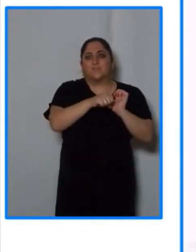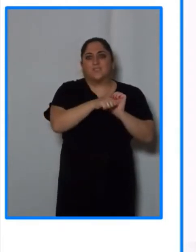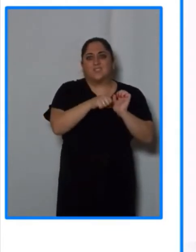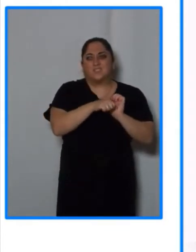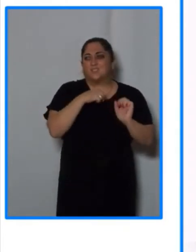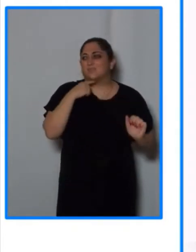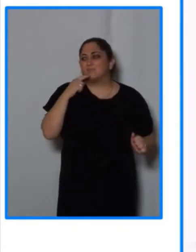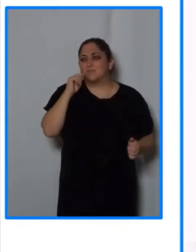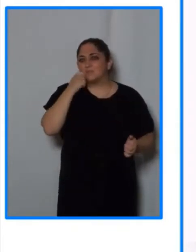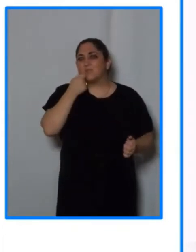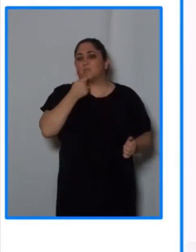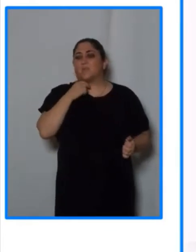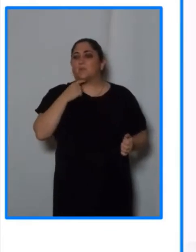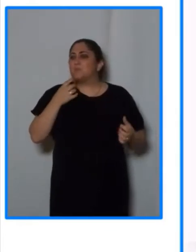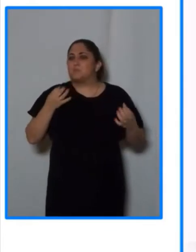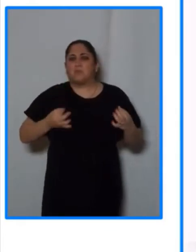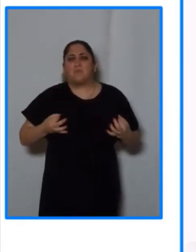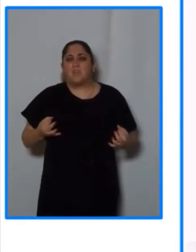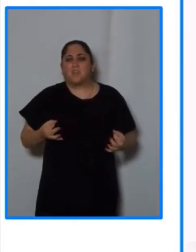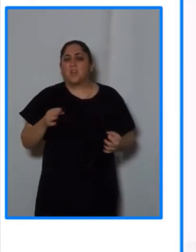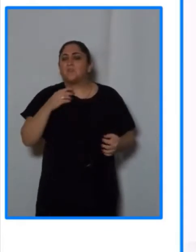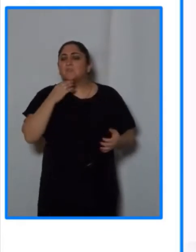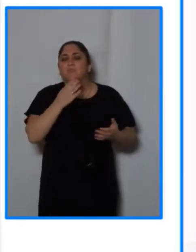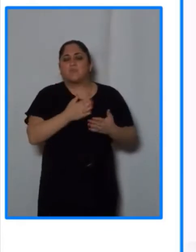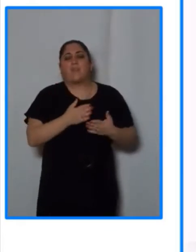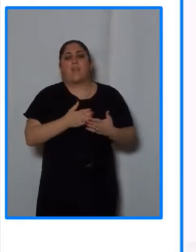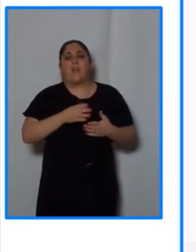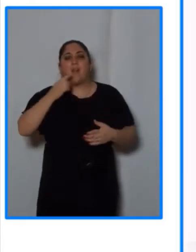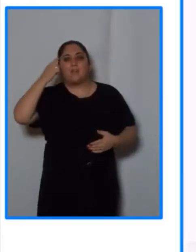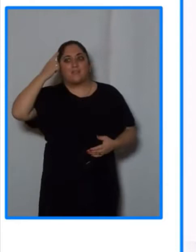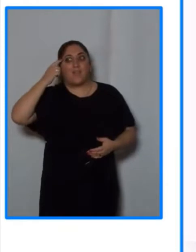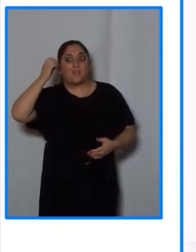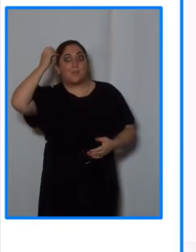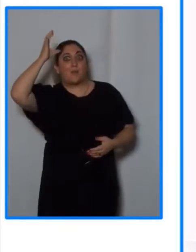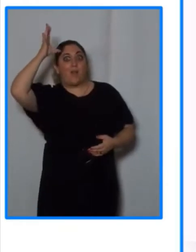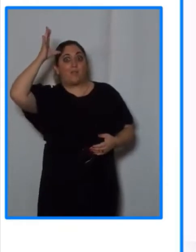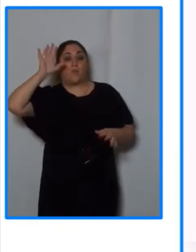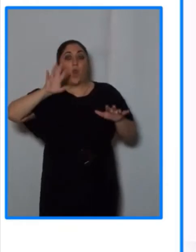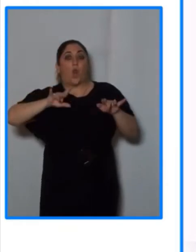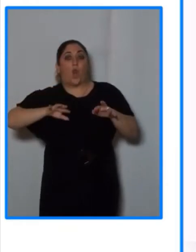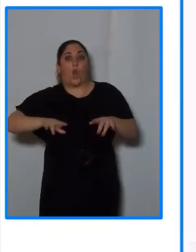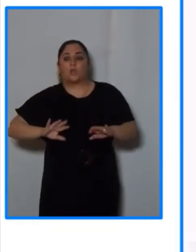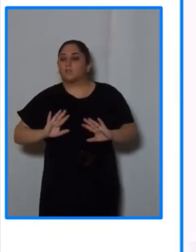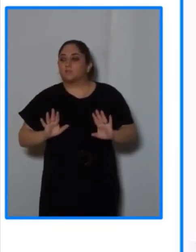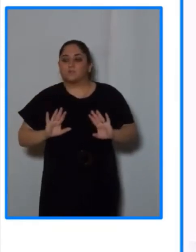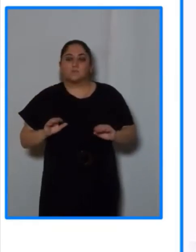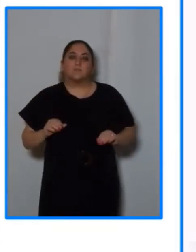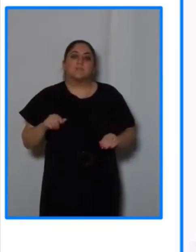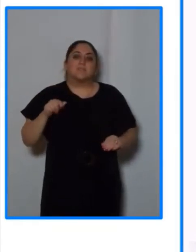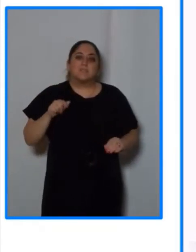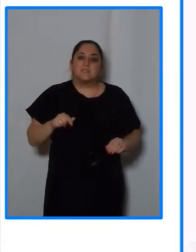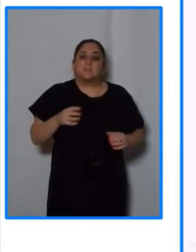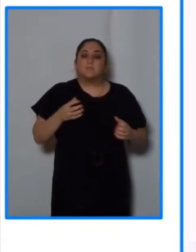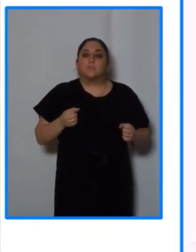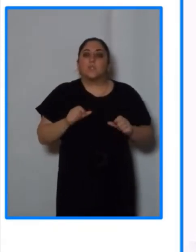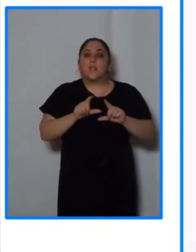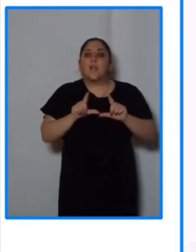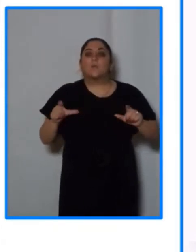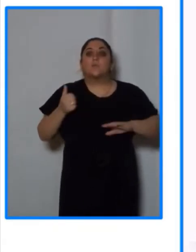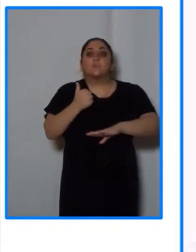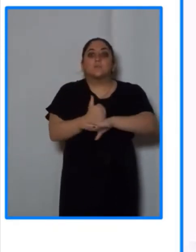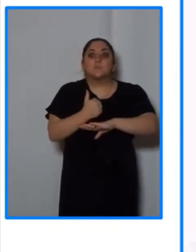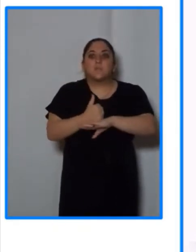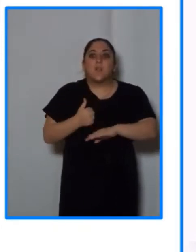sound more credible or professional, even though we might think so. That's a misconception. What complex language does is that